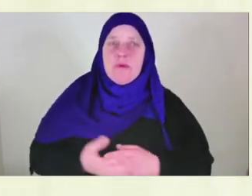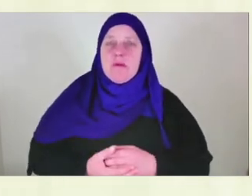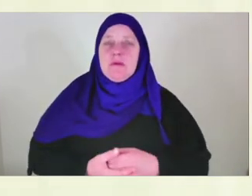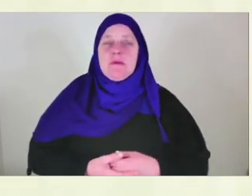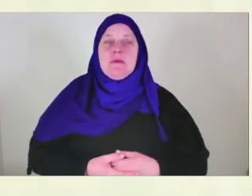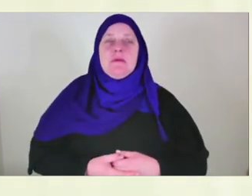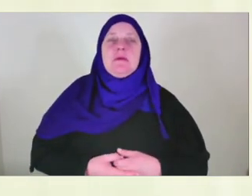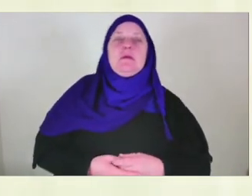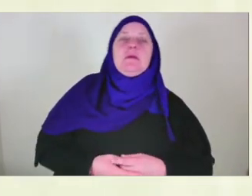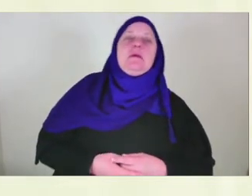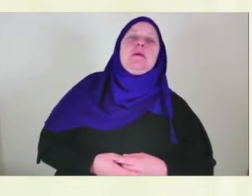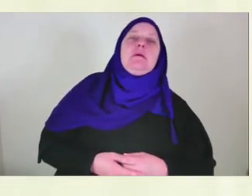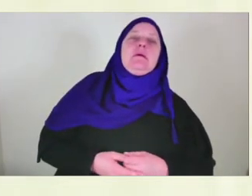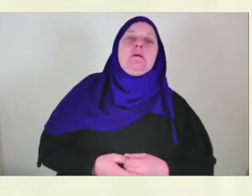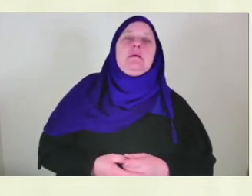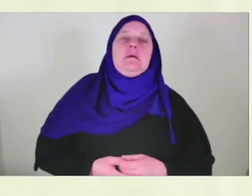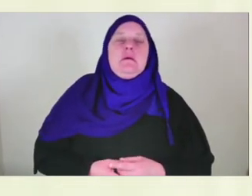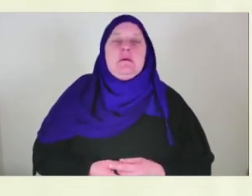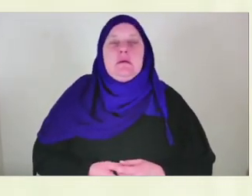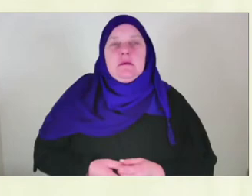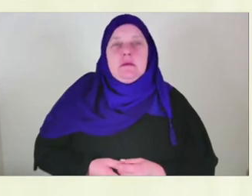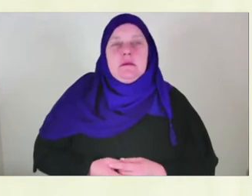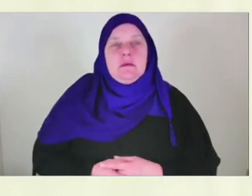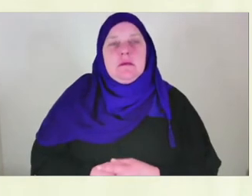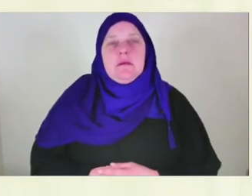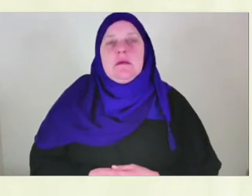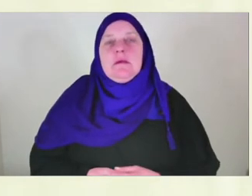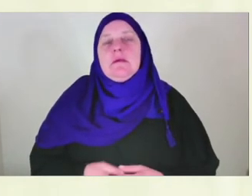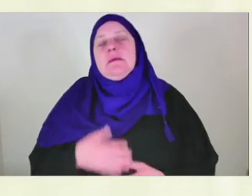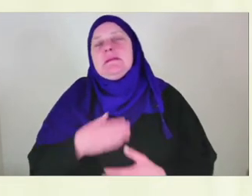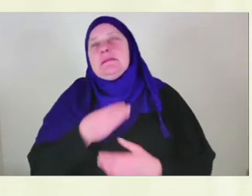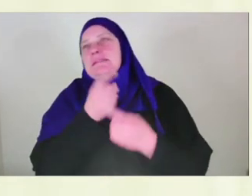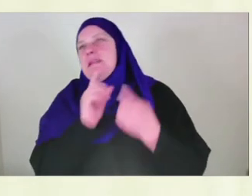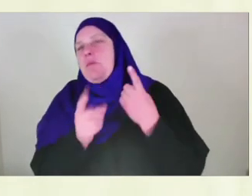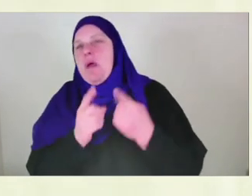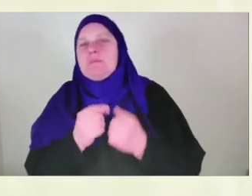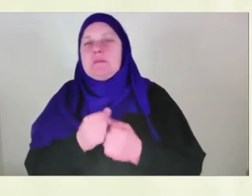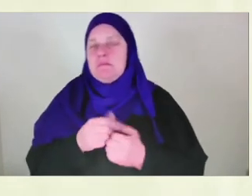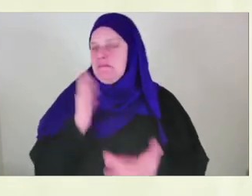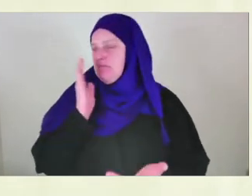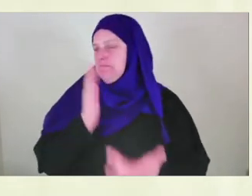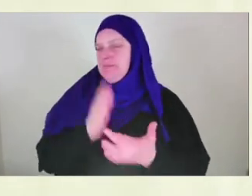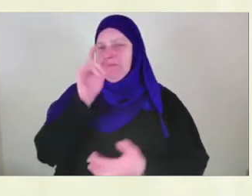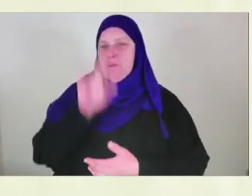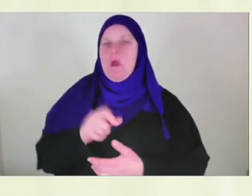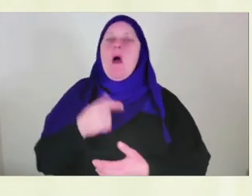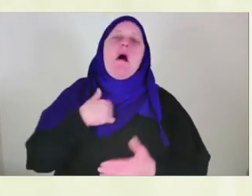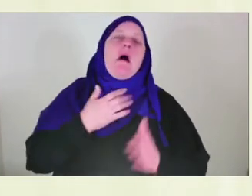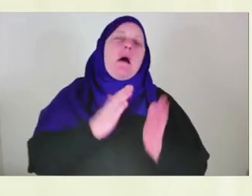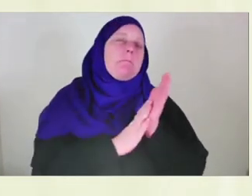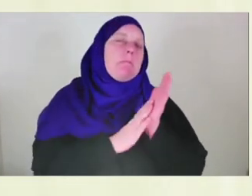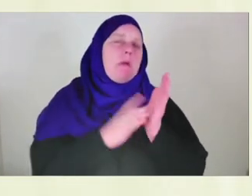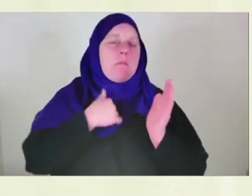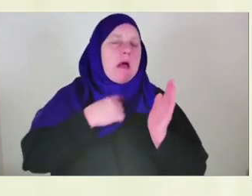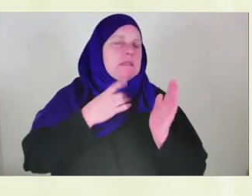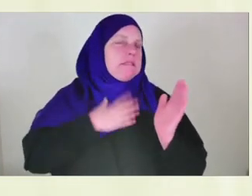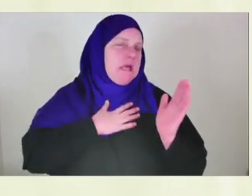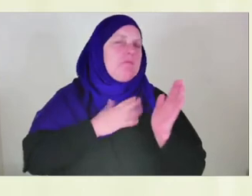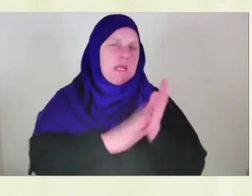random guy that says he's a marja. You're going to get like a million people that come out of nowhere. But the fuqaha that are